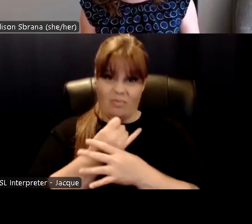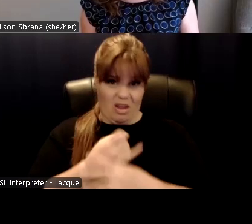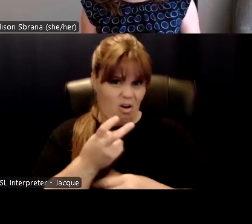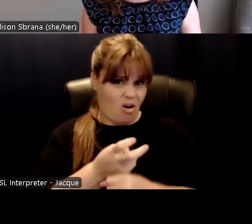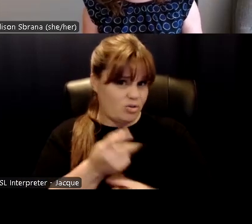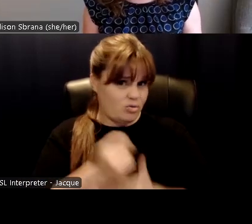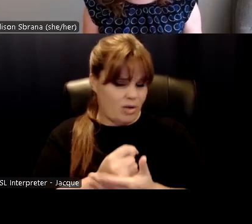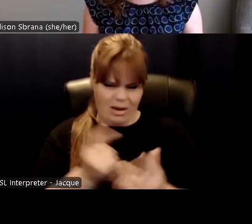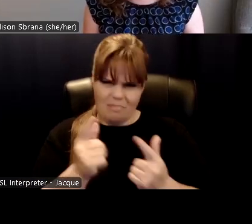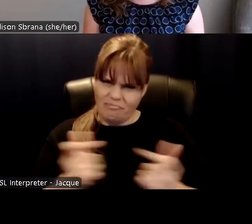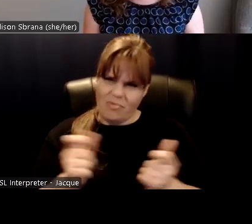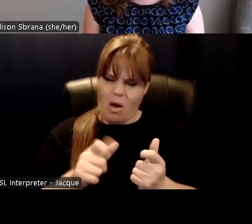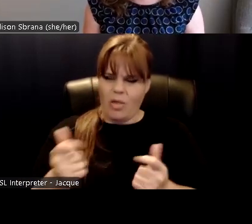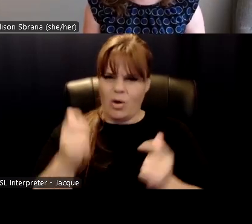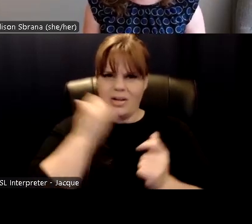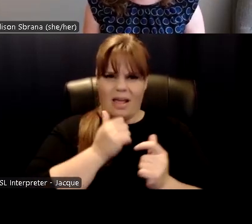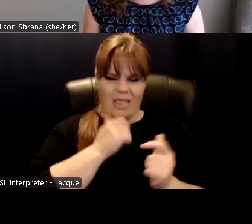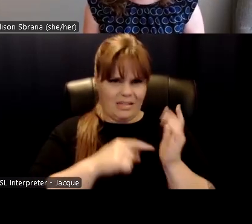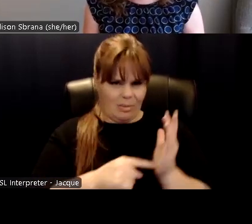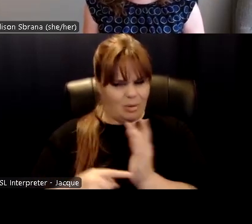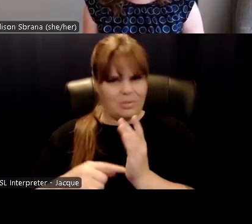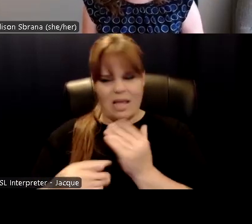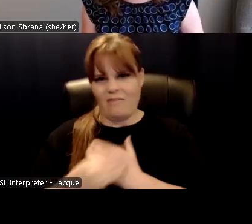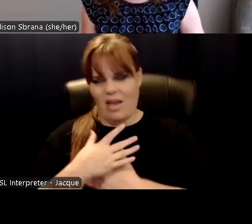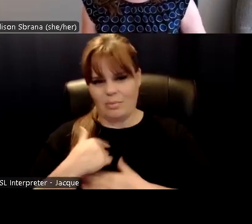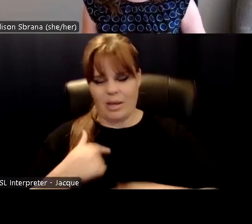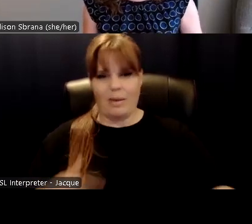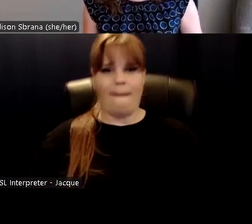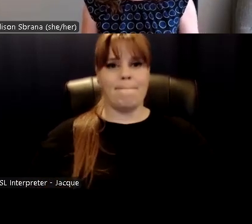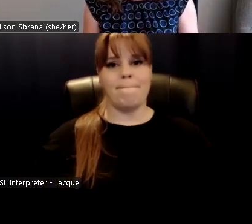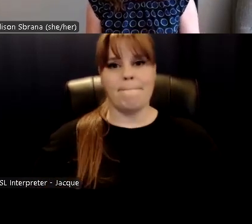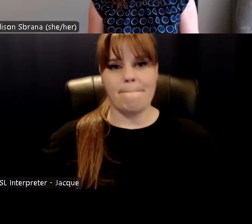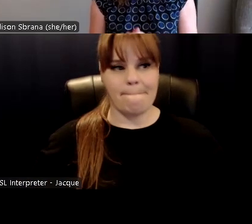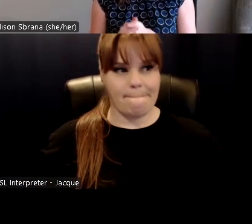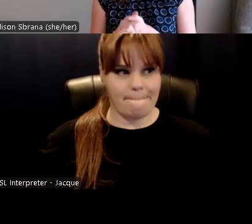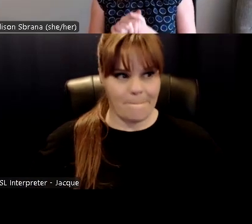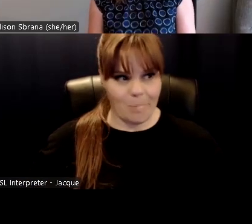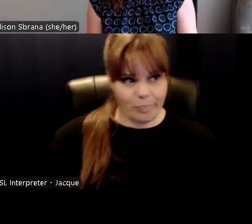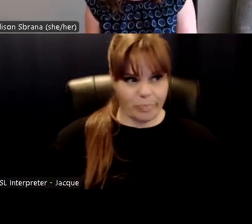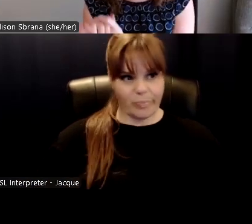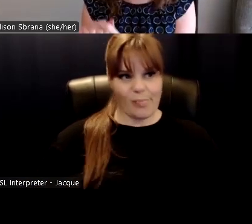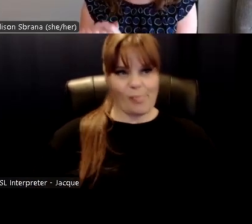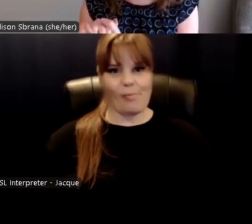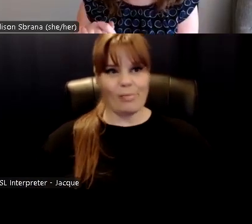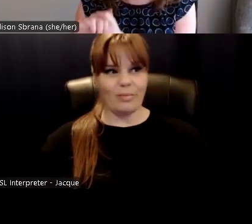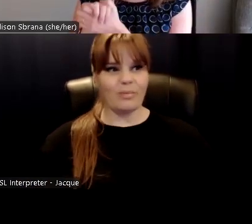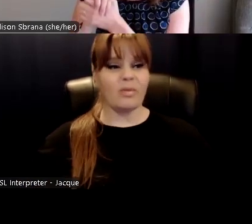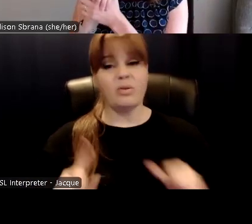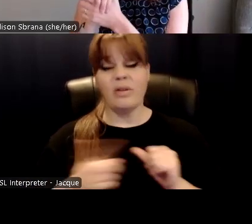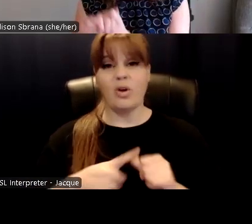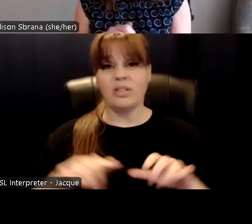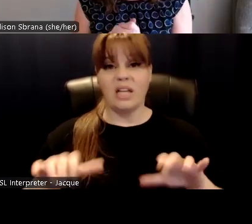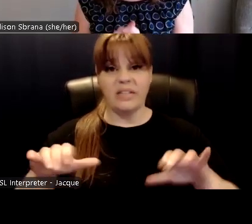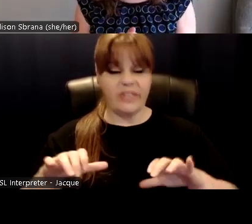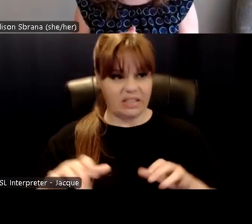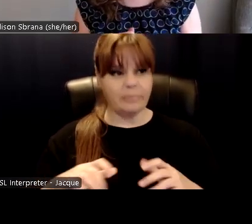of other daily symptoms that affect me. Next slide, please. So the first activity